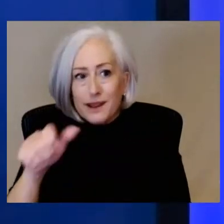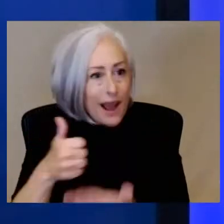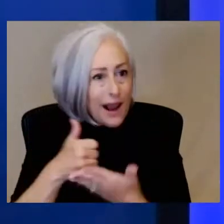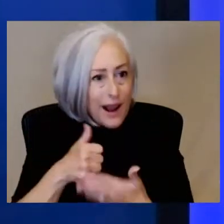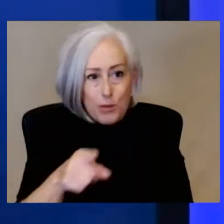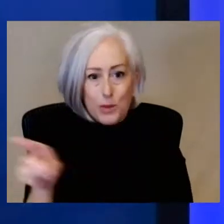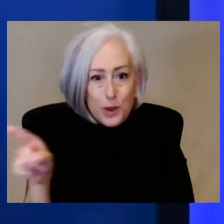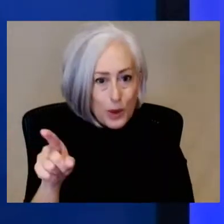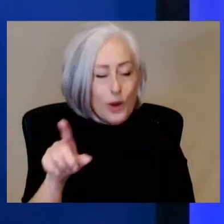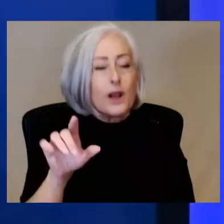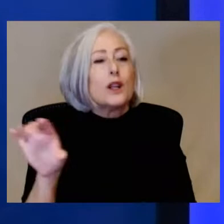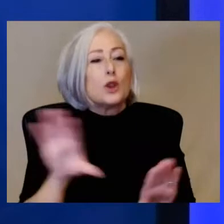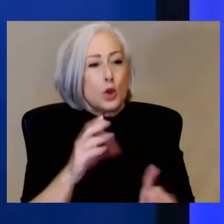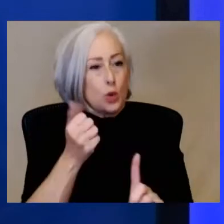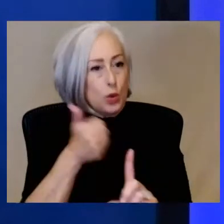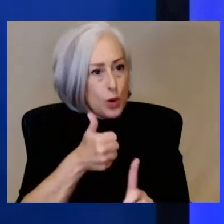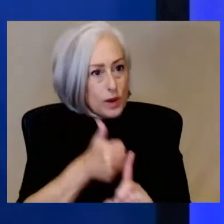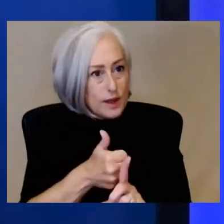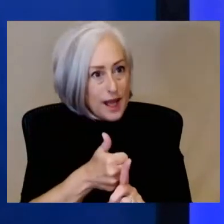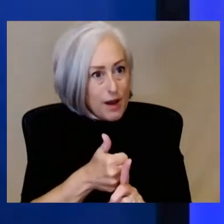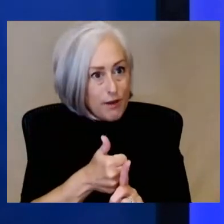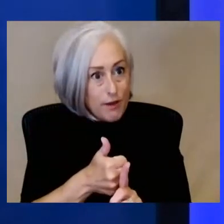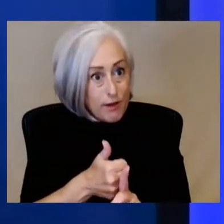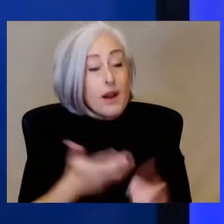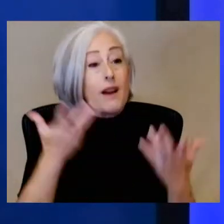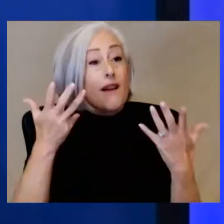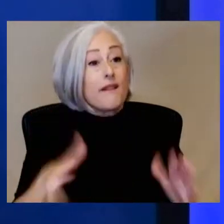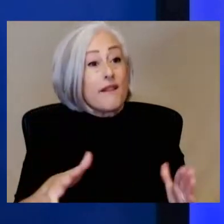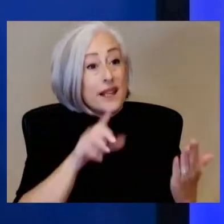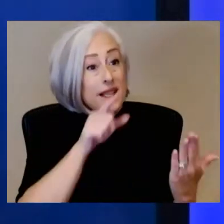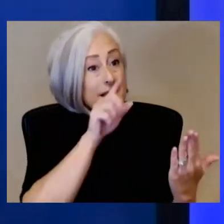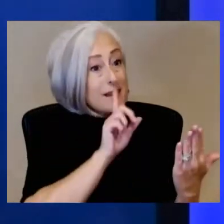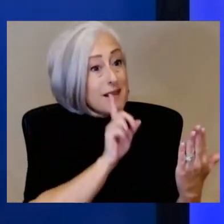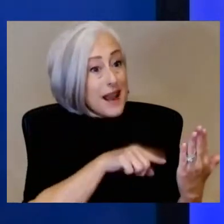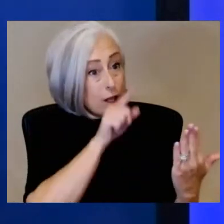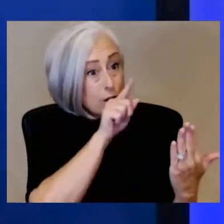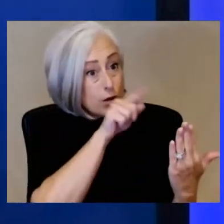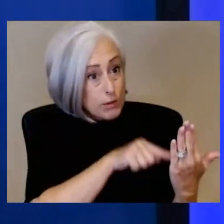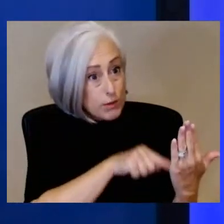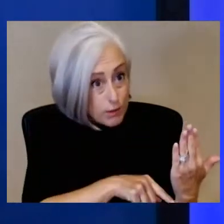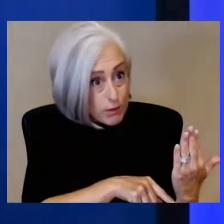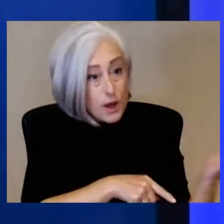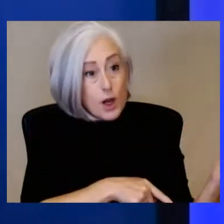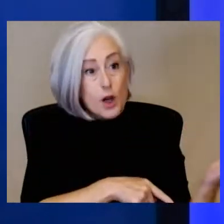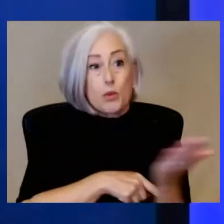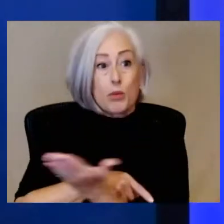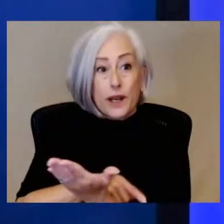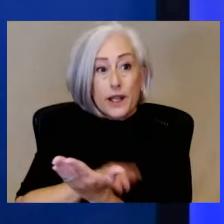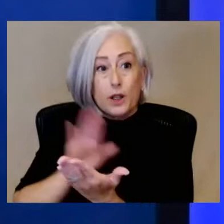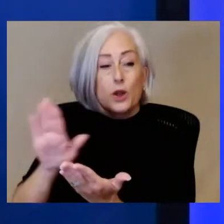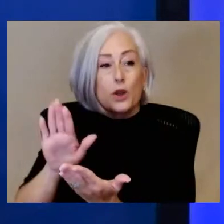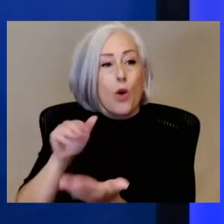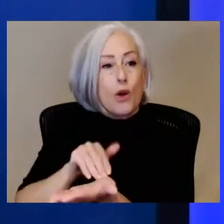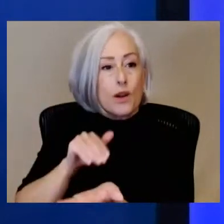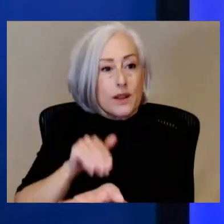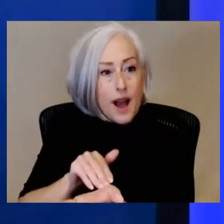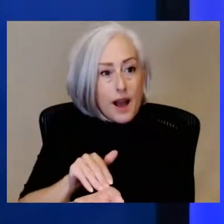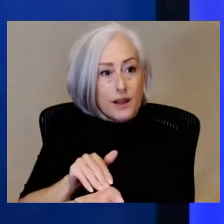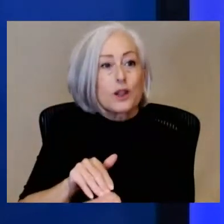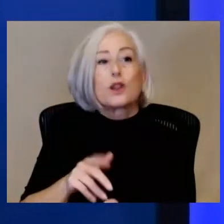yourself. When you're done, take your answer sheet to your doctor so he or she can score it and talk to you about the